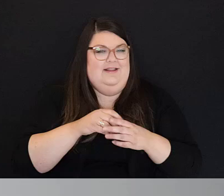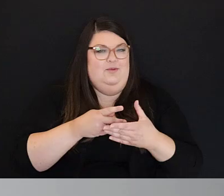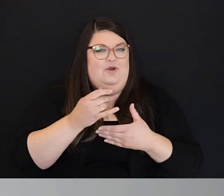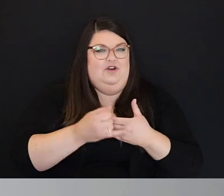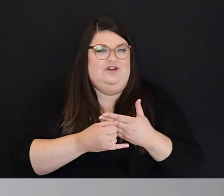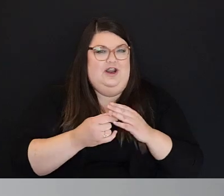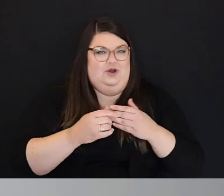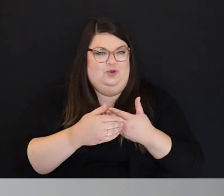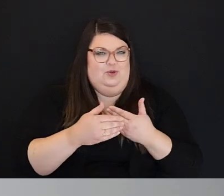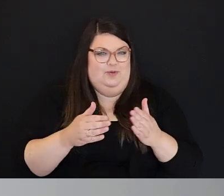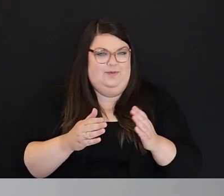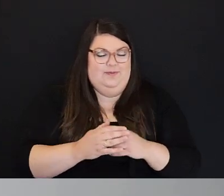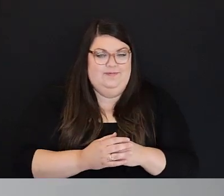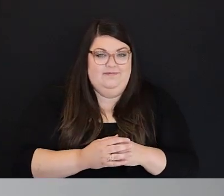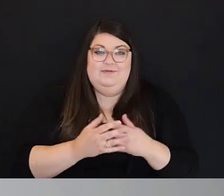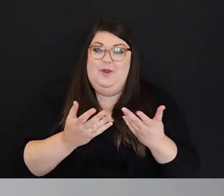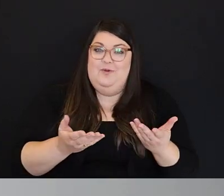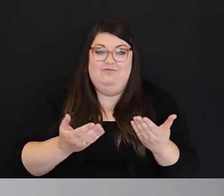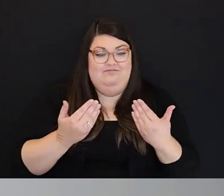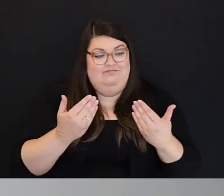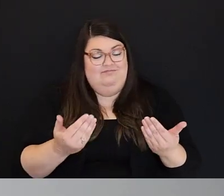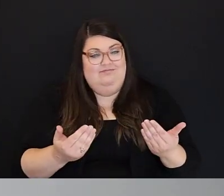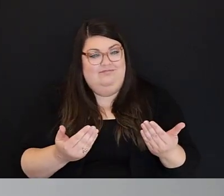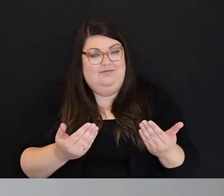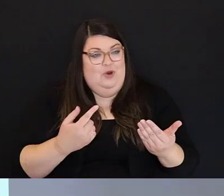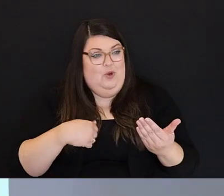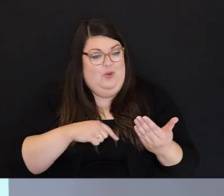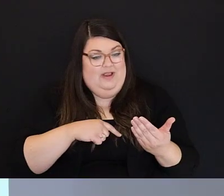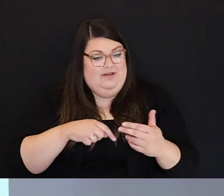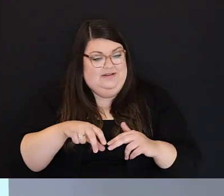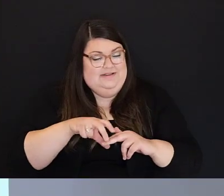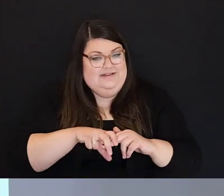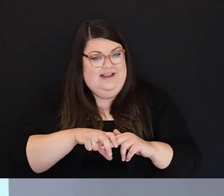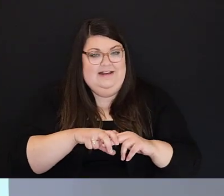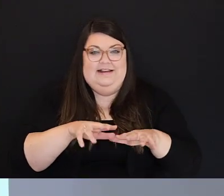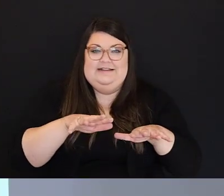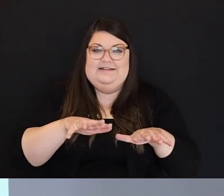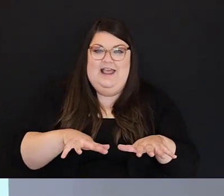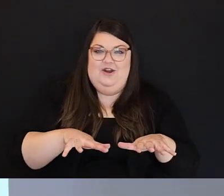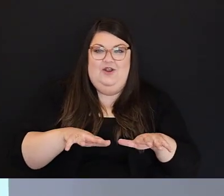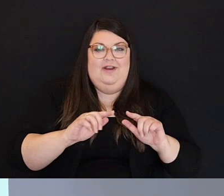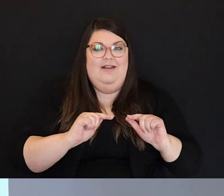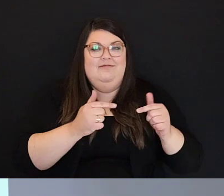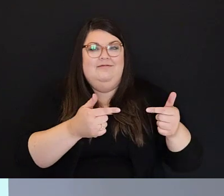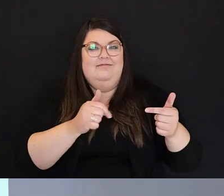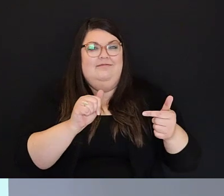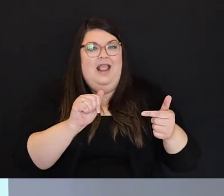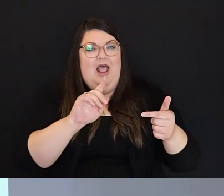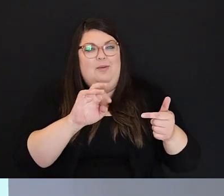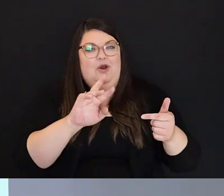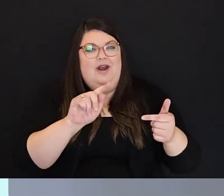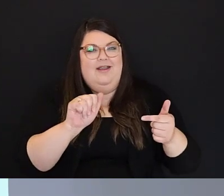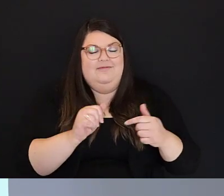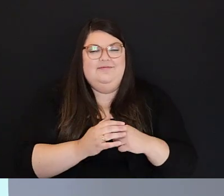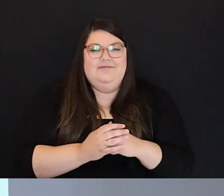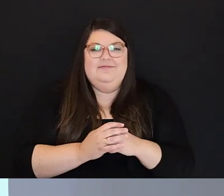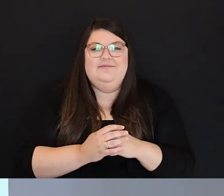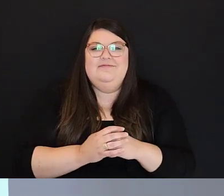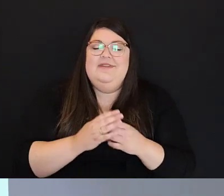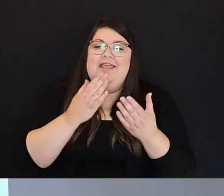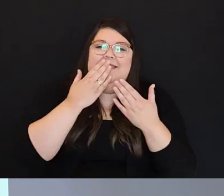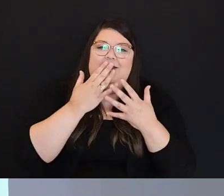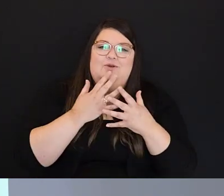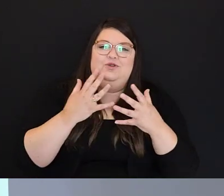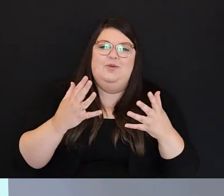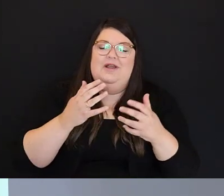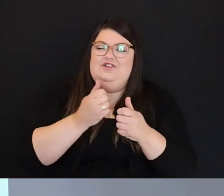room. So with that, maybe we all take a seat, get settled, and I'll hand it over to Alberta. Thank you